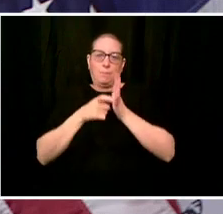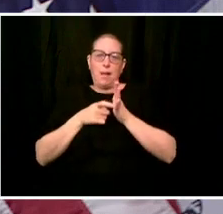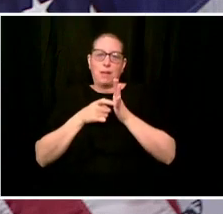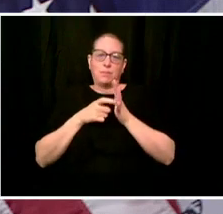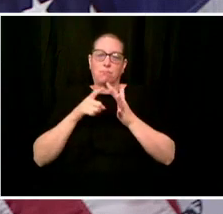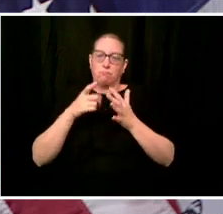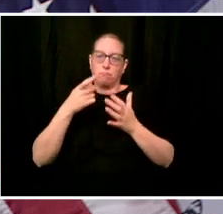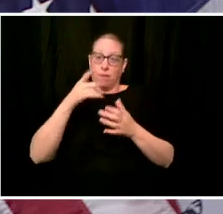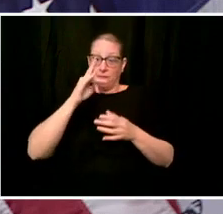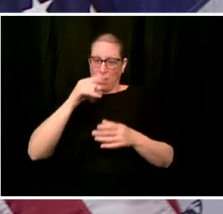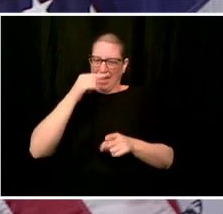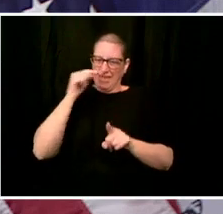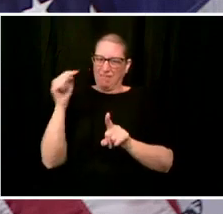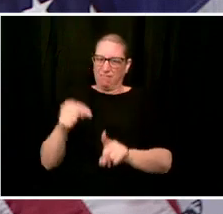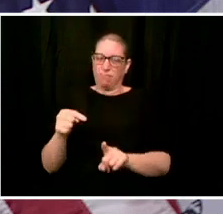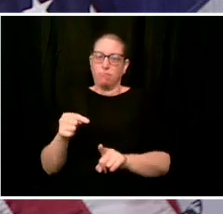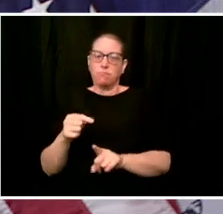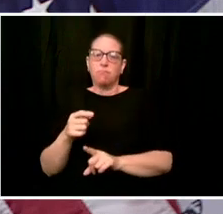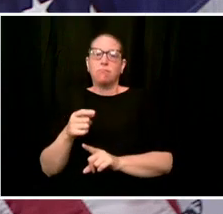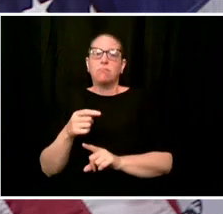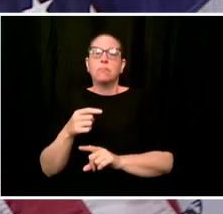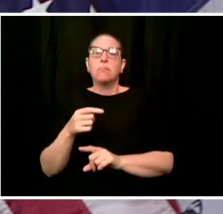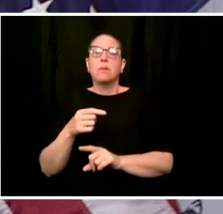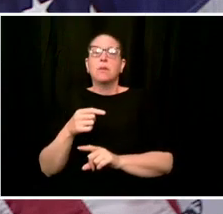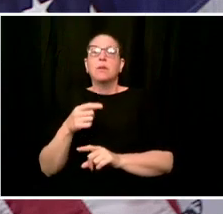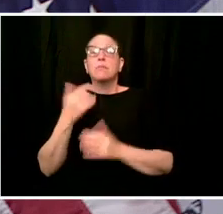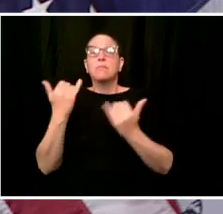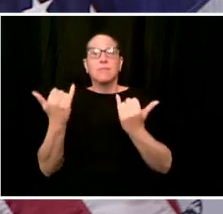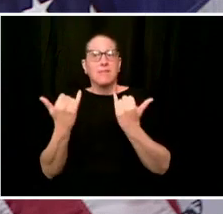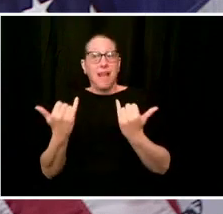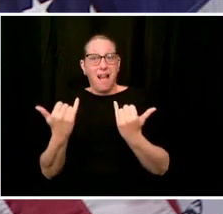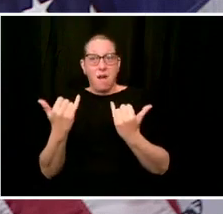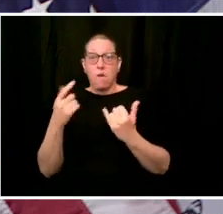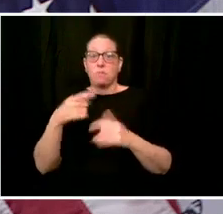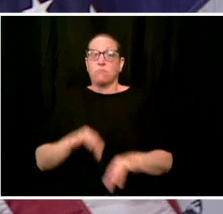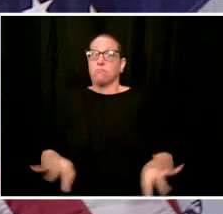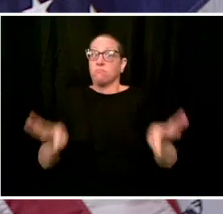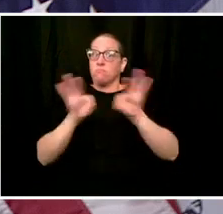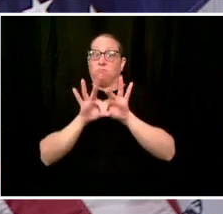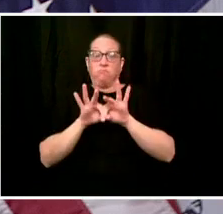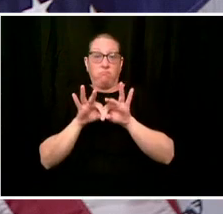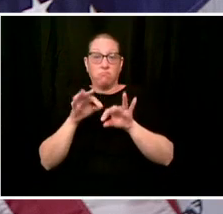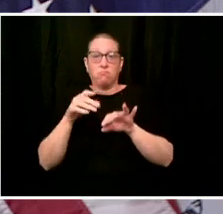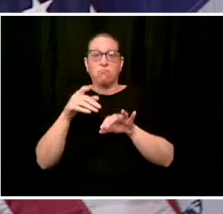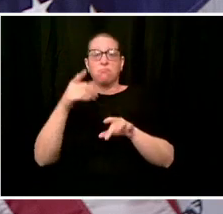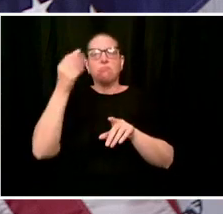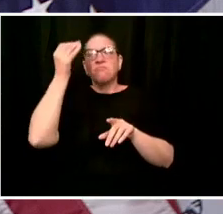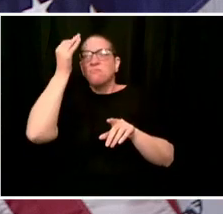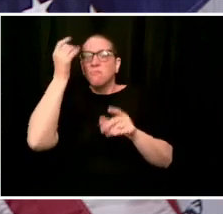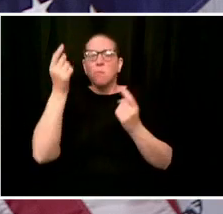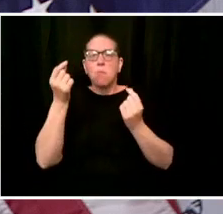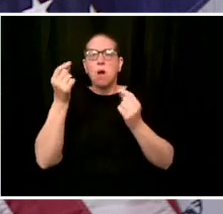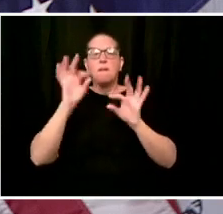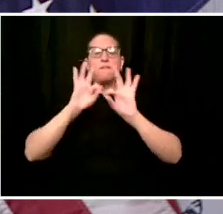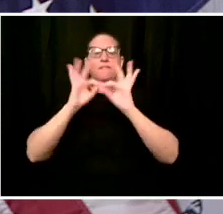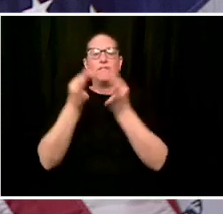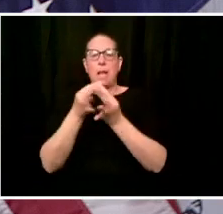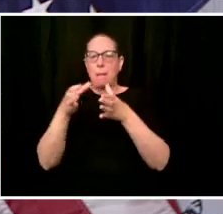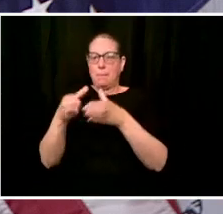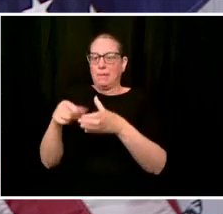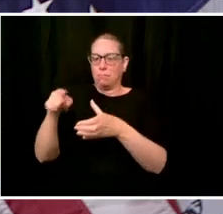question is what families can do seeing these symptoms and acting on them.